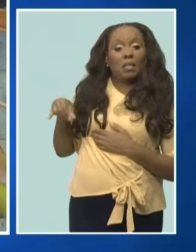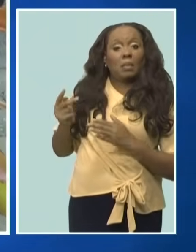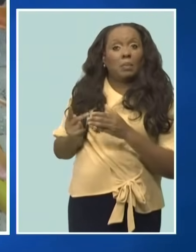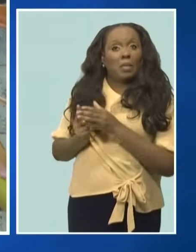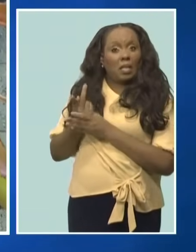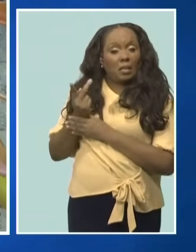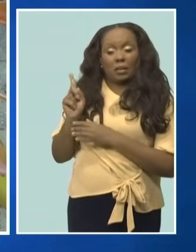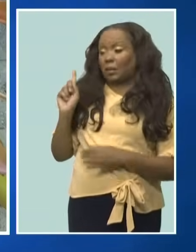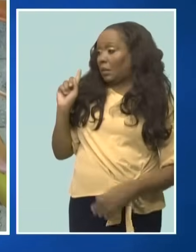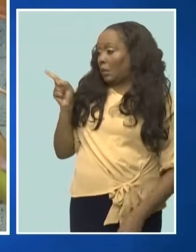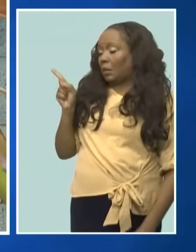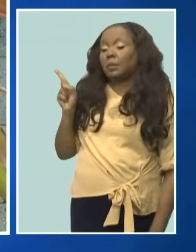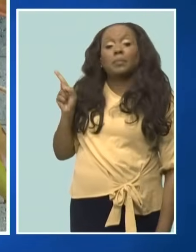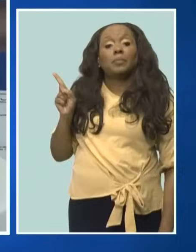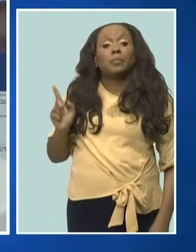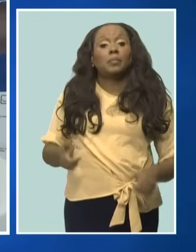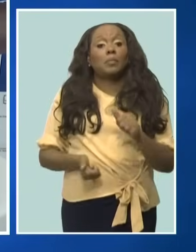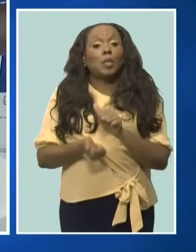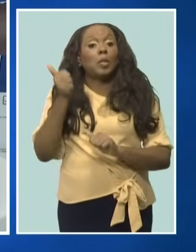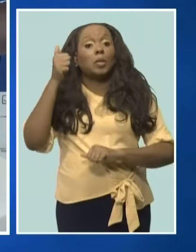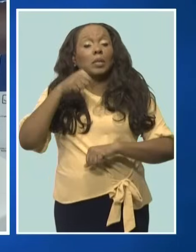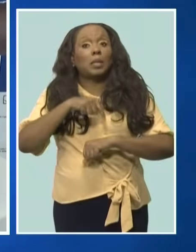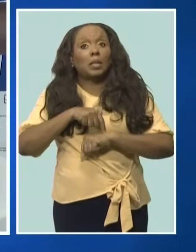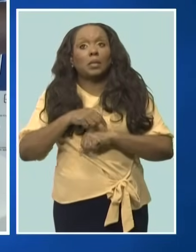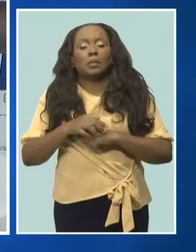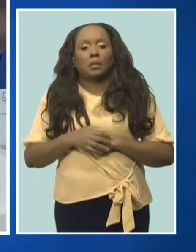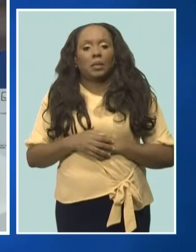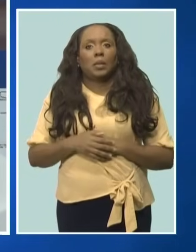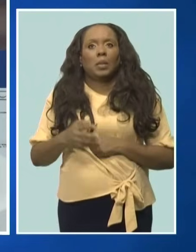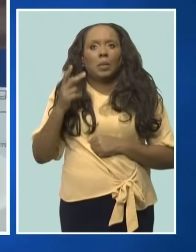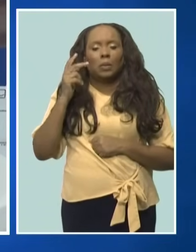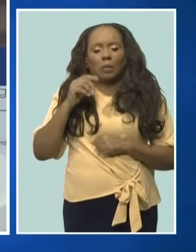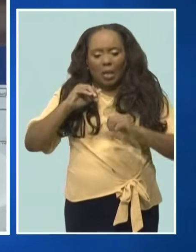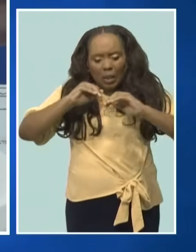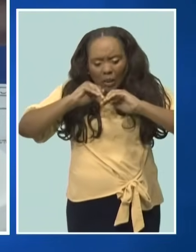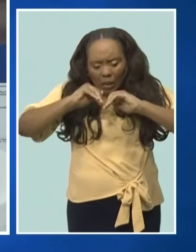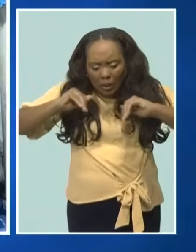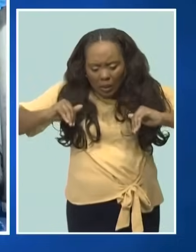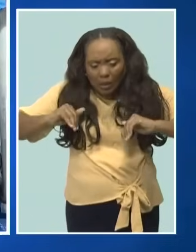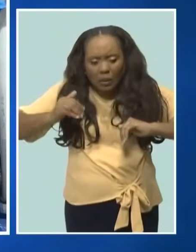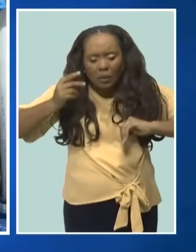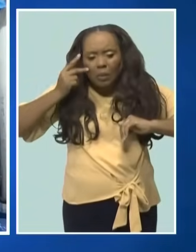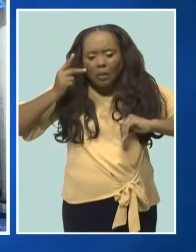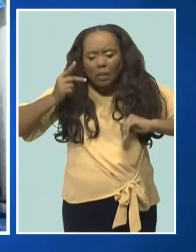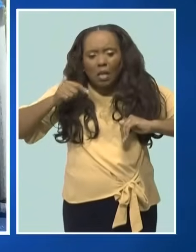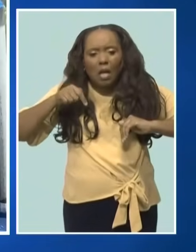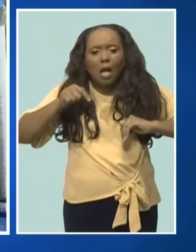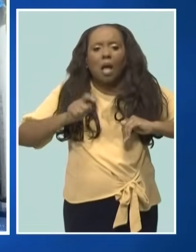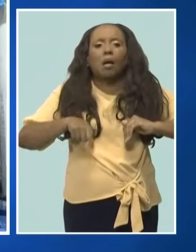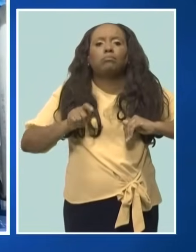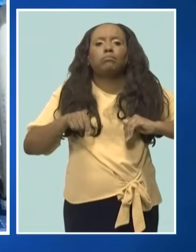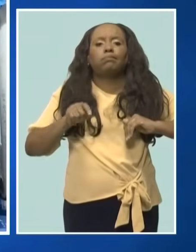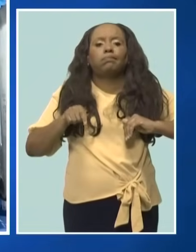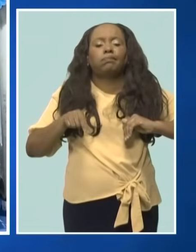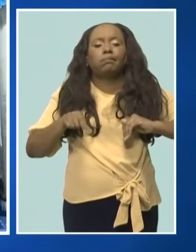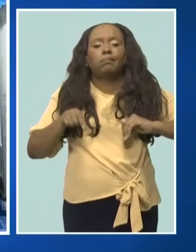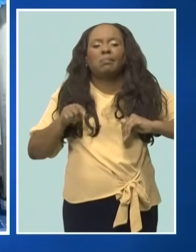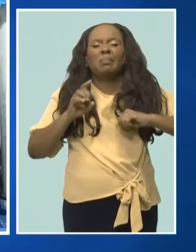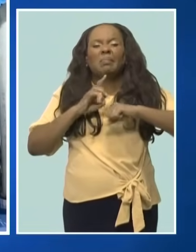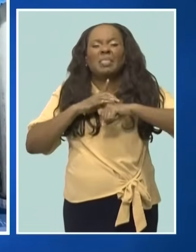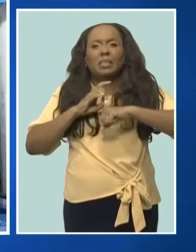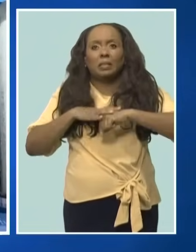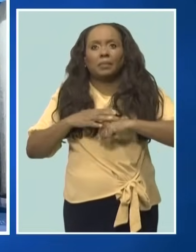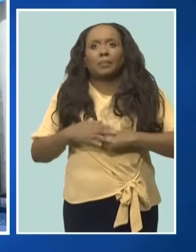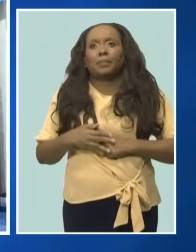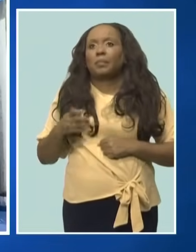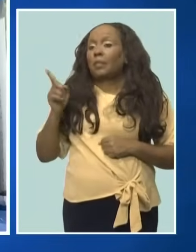check. Majority times we find mosquito larvae in them, right? So my advice, right, is to get